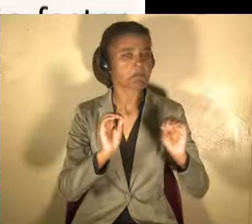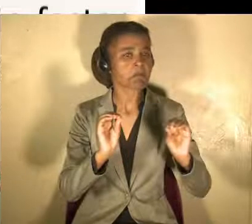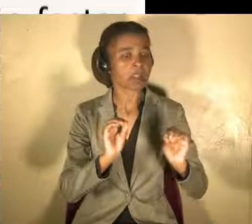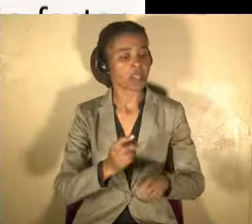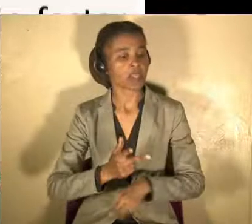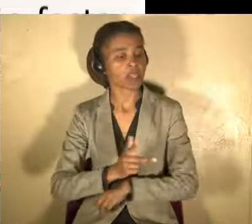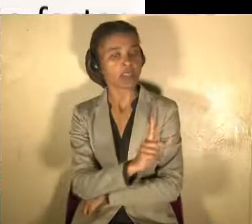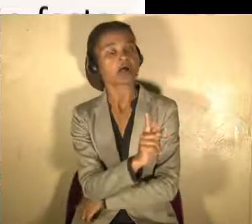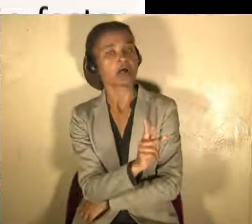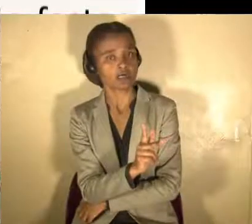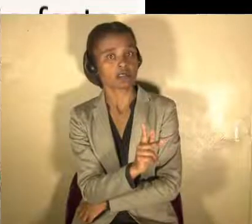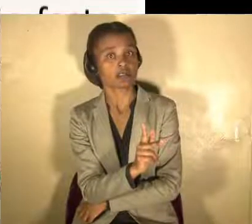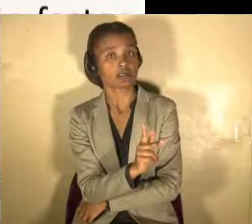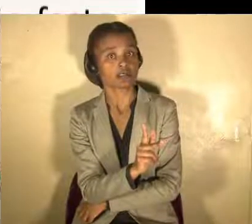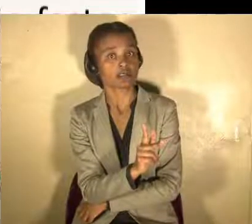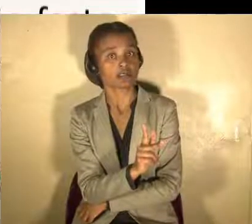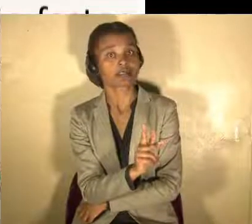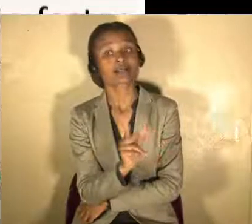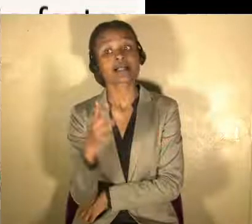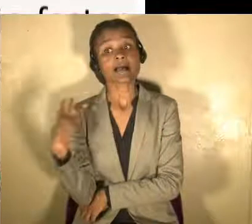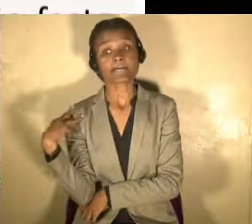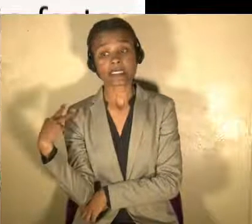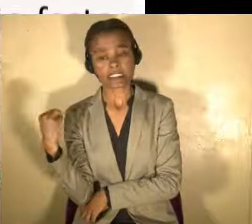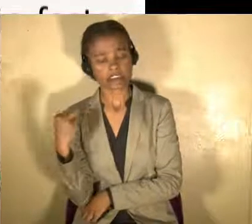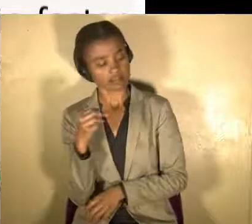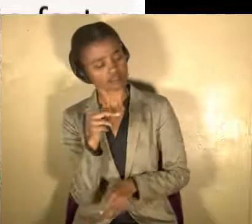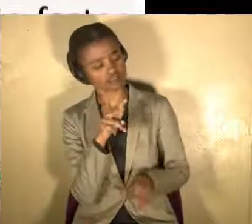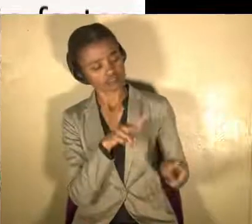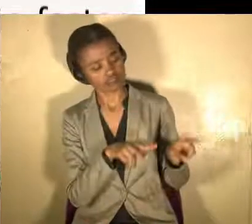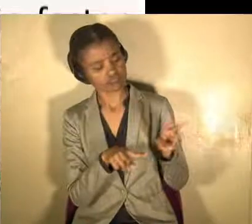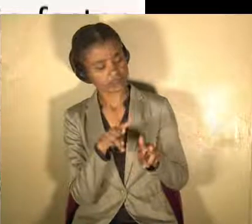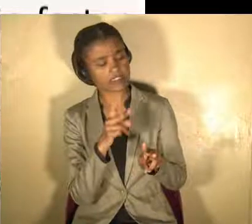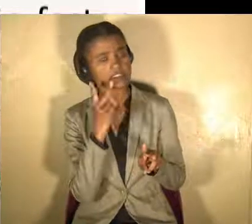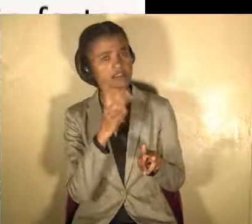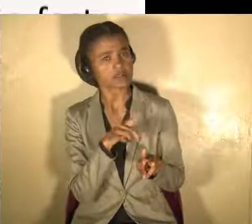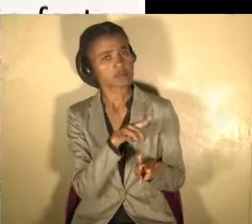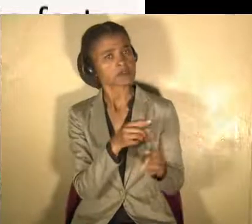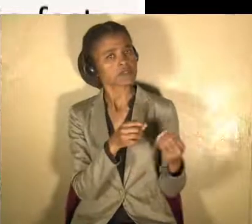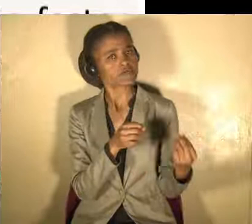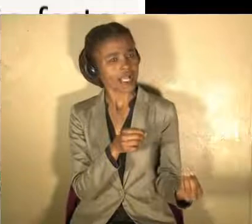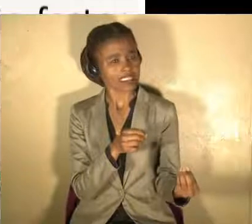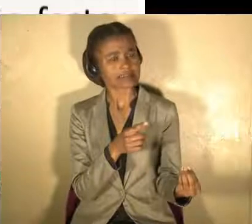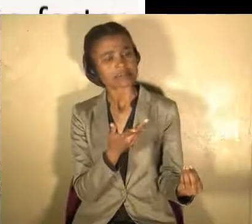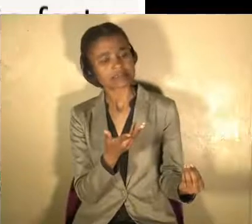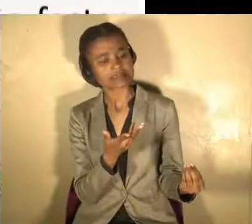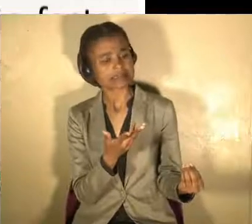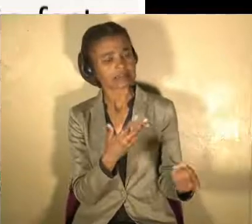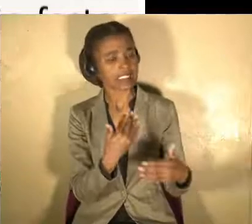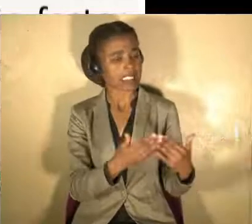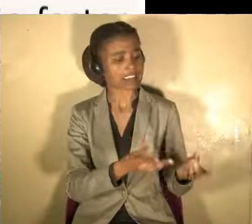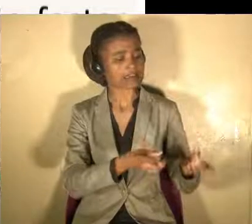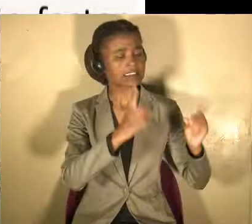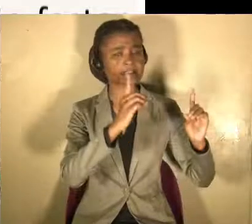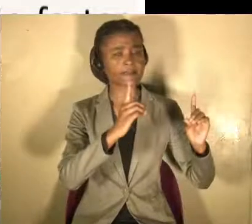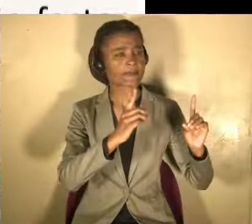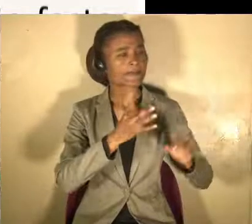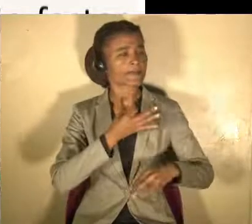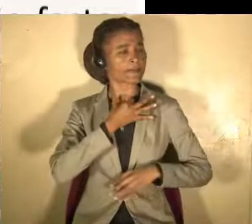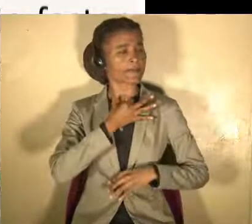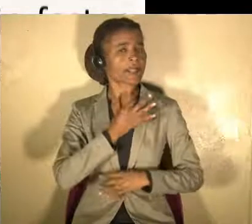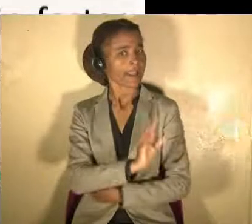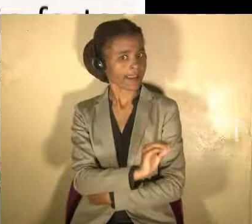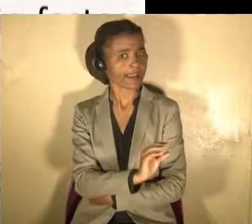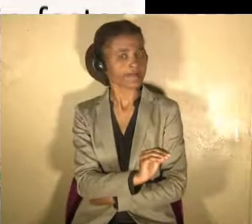determine whether that child is at risk. So you see now the correlation between, or how these two